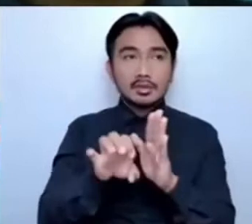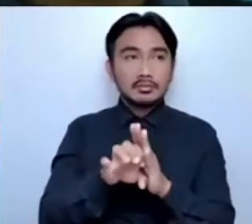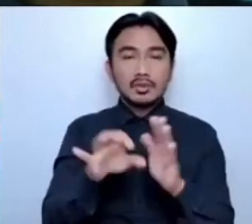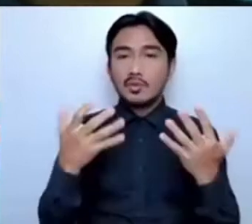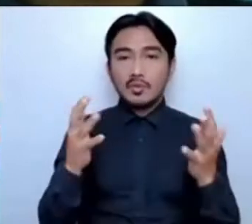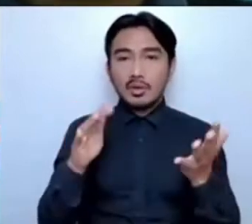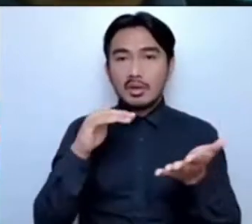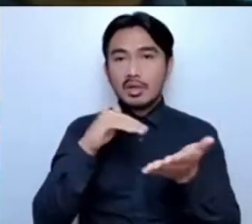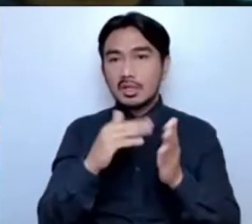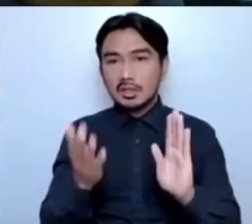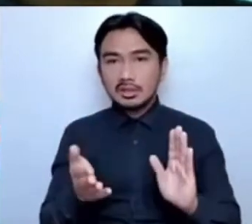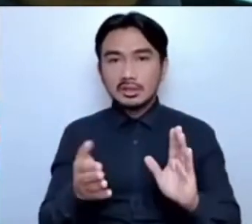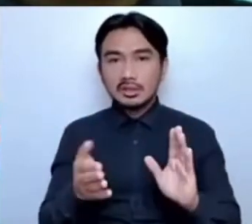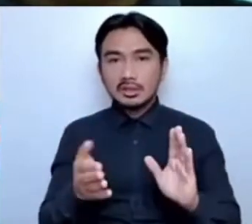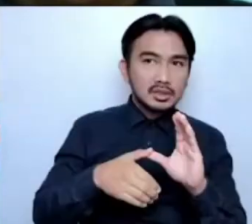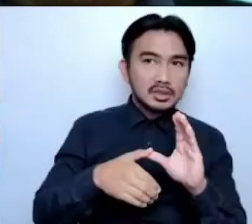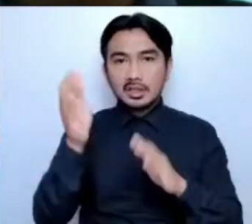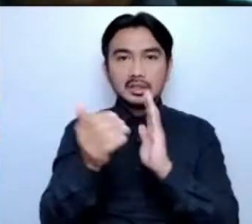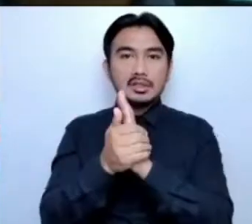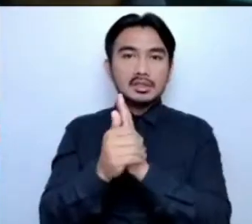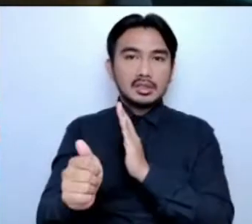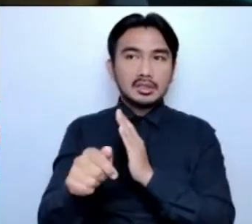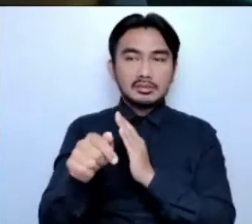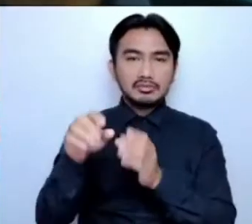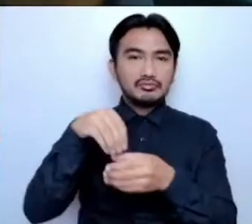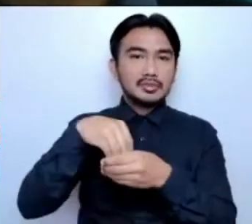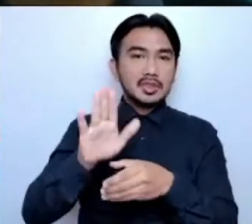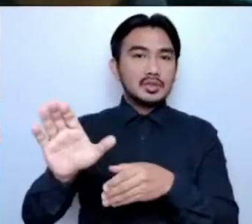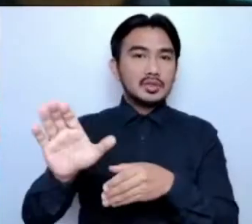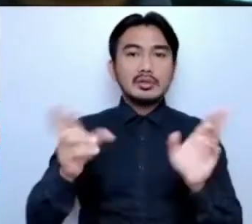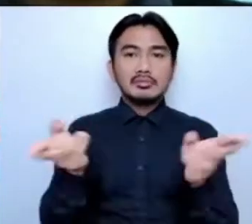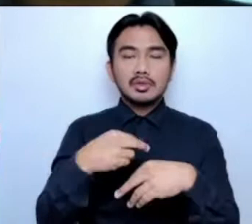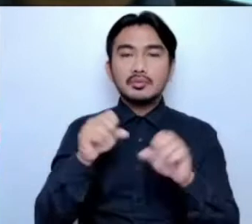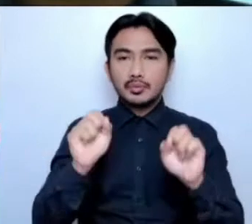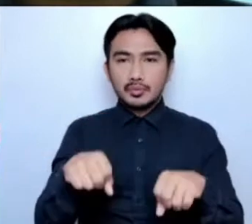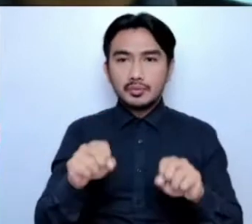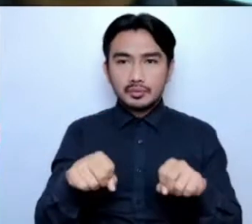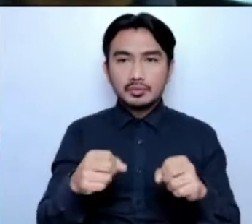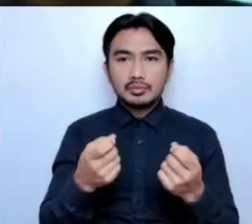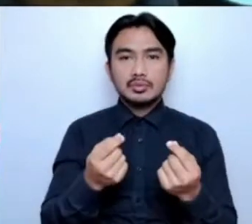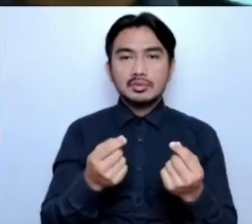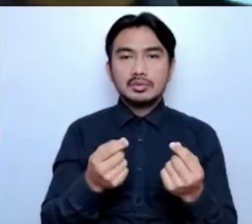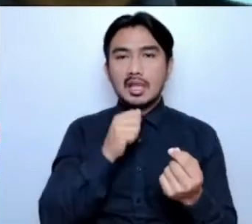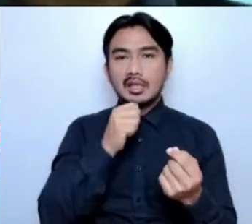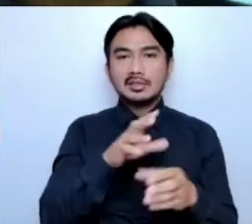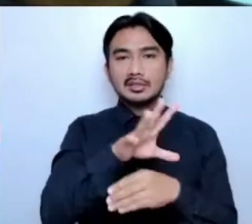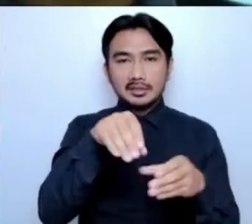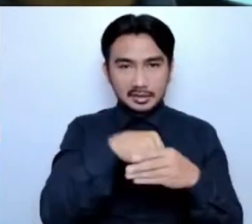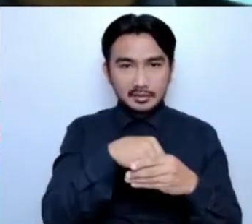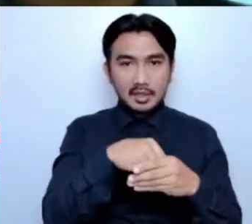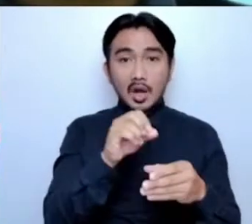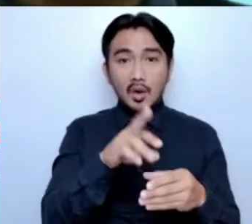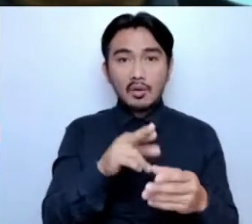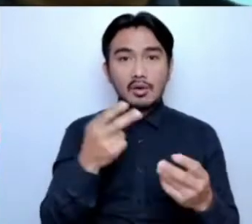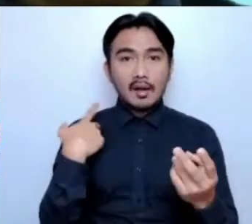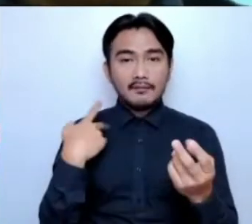disabilities, giftedness, and talents inside your classroom, you can opt to submit set B or teacher